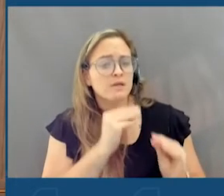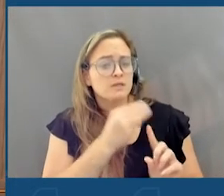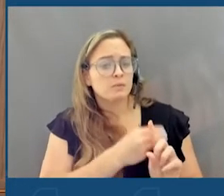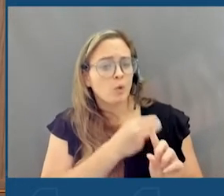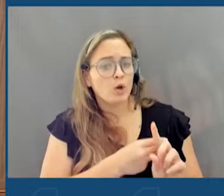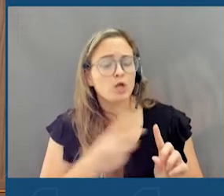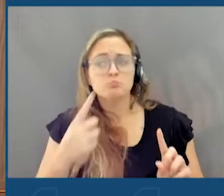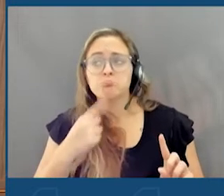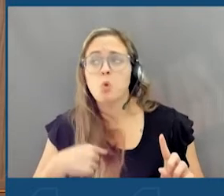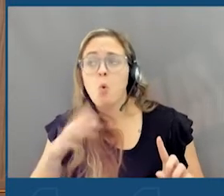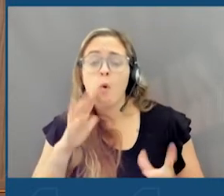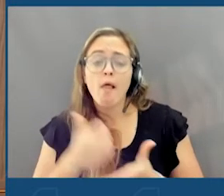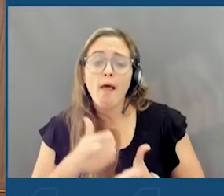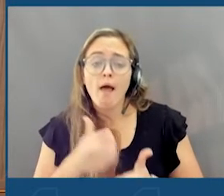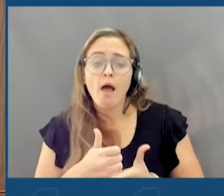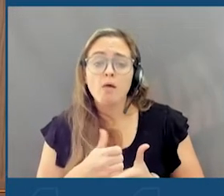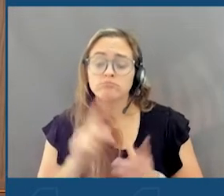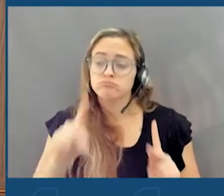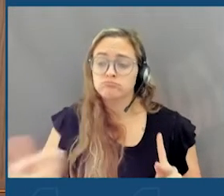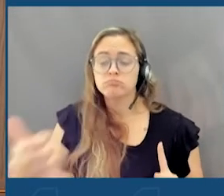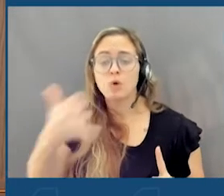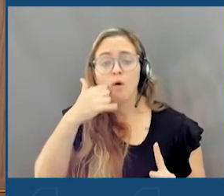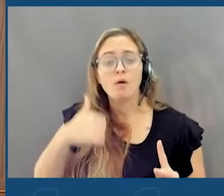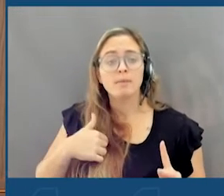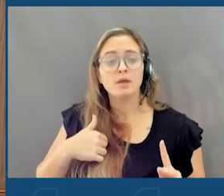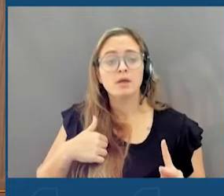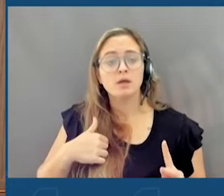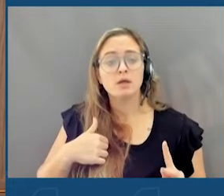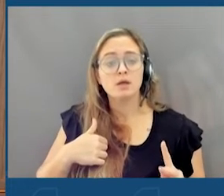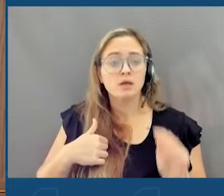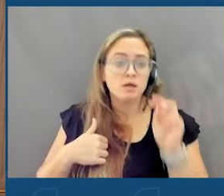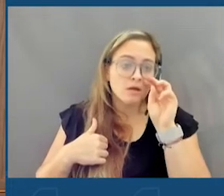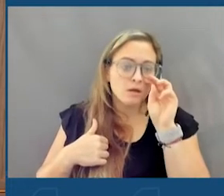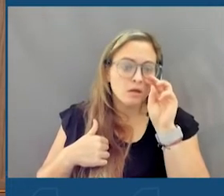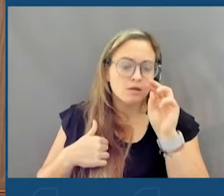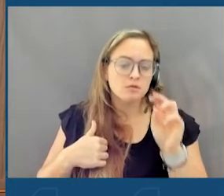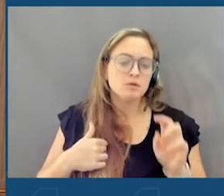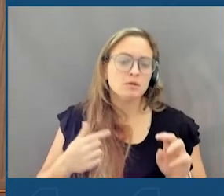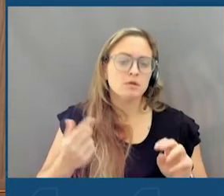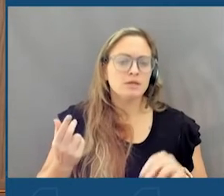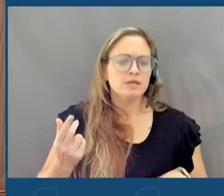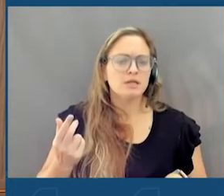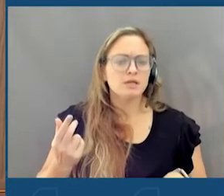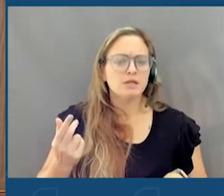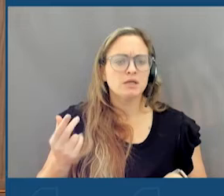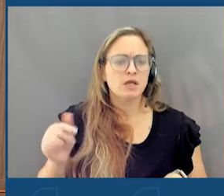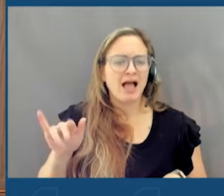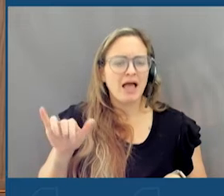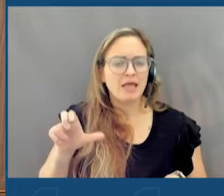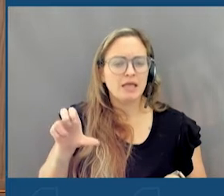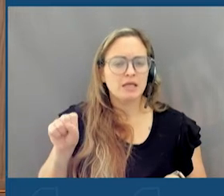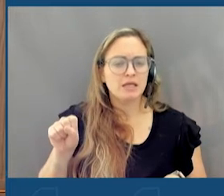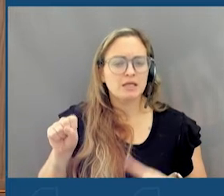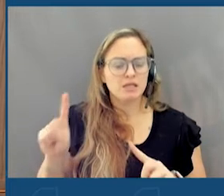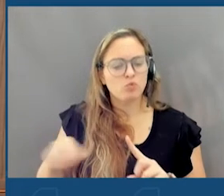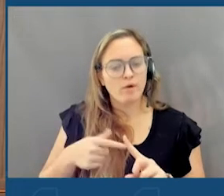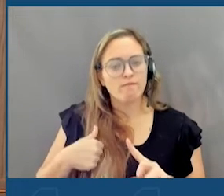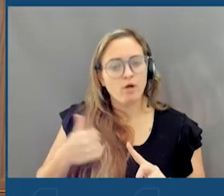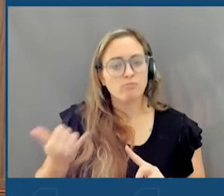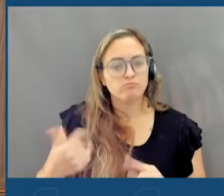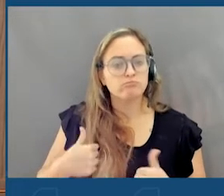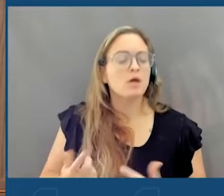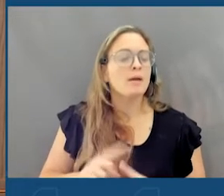The person who called me was a Guyanese. That's where I'm from, everybody. Like me and Jackie, we